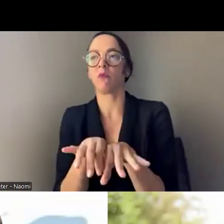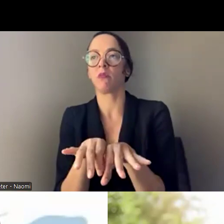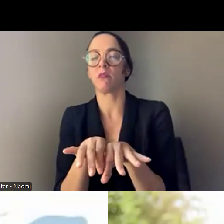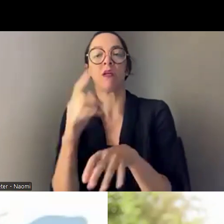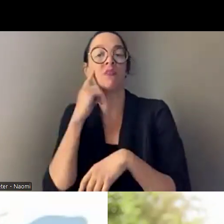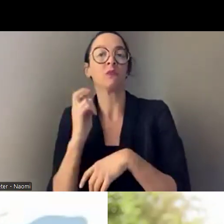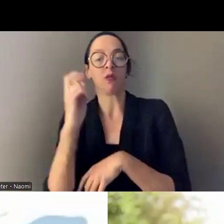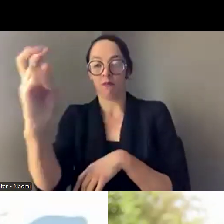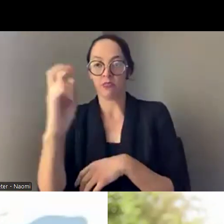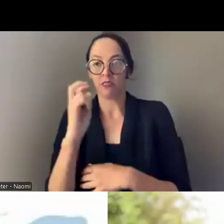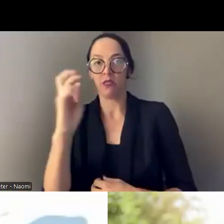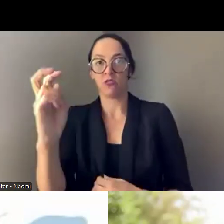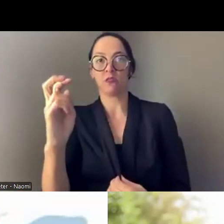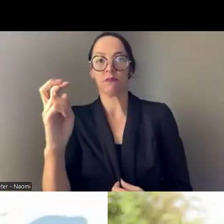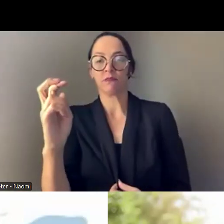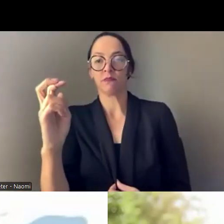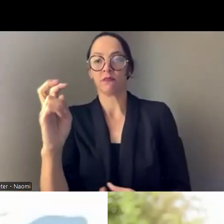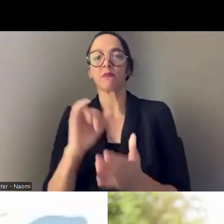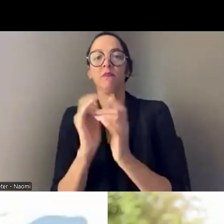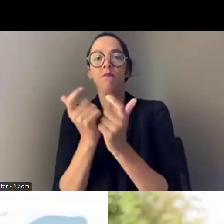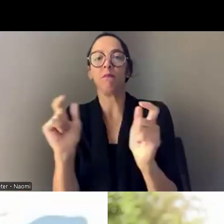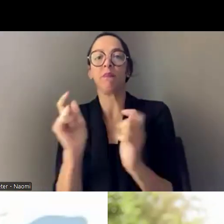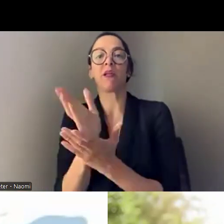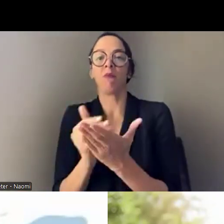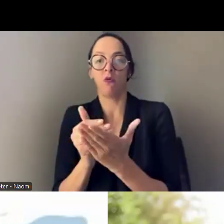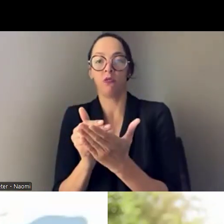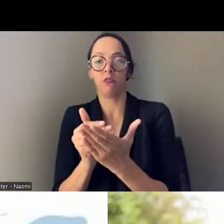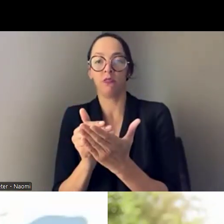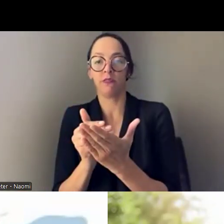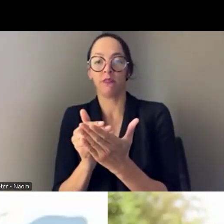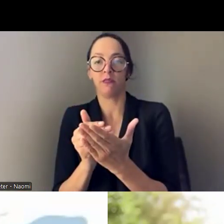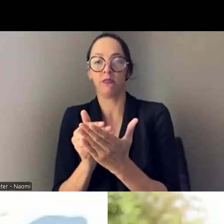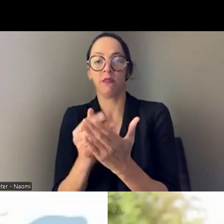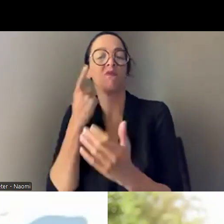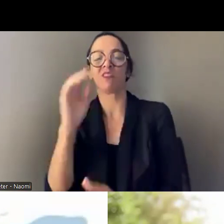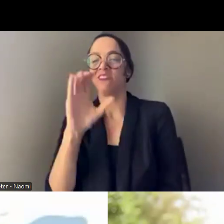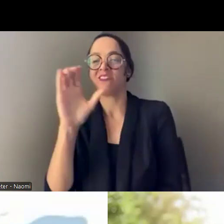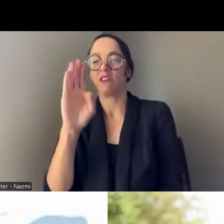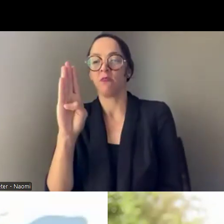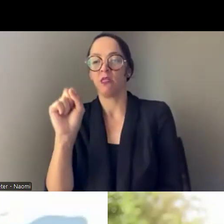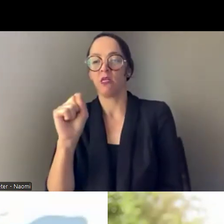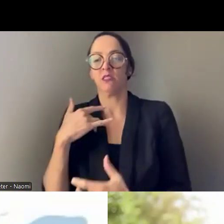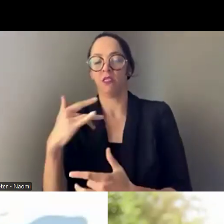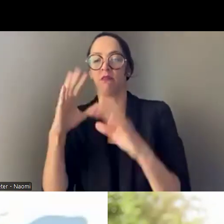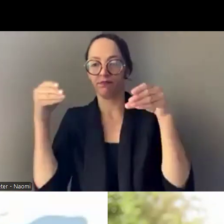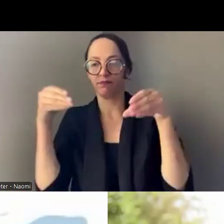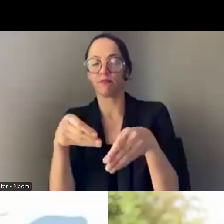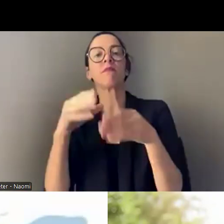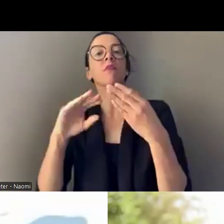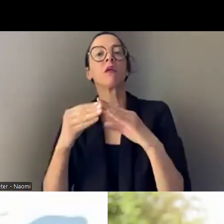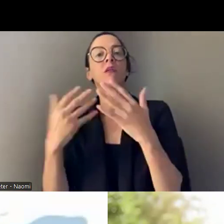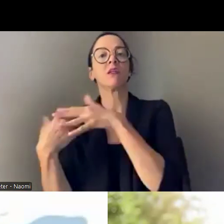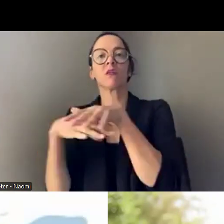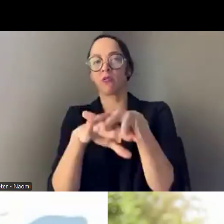is also the big component for HCBS, because HCBS is so focused on community integration for the people with